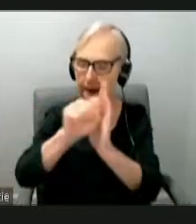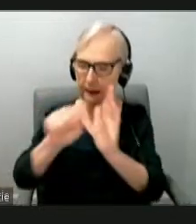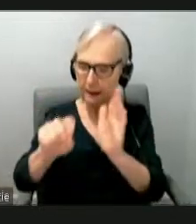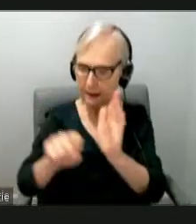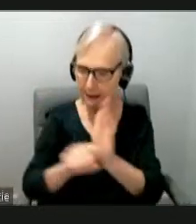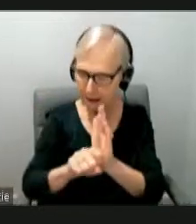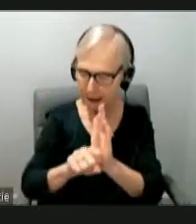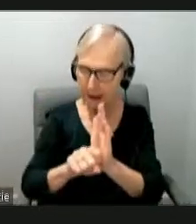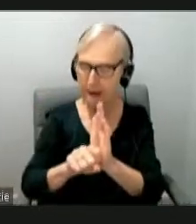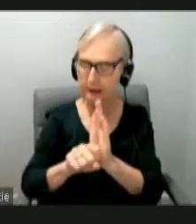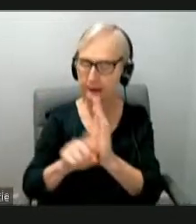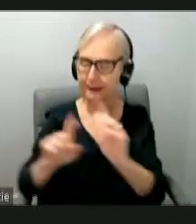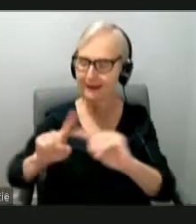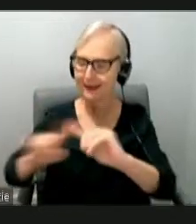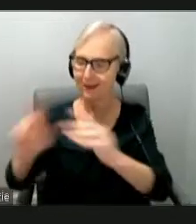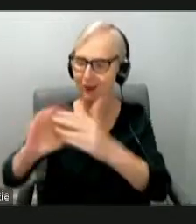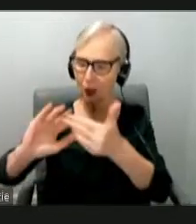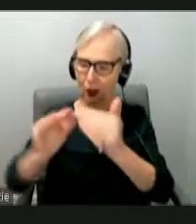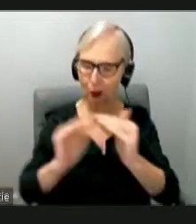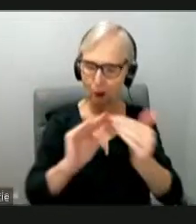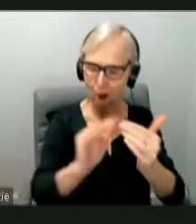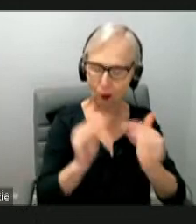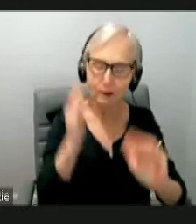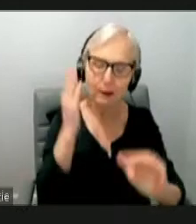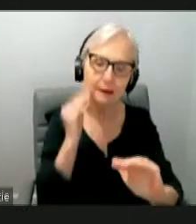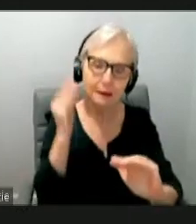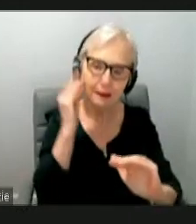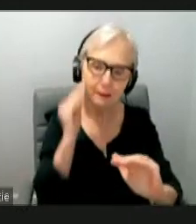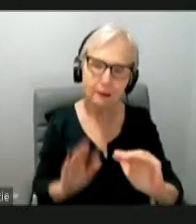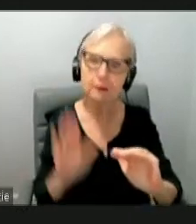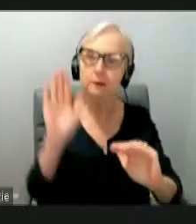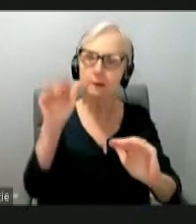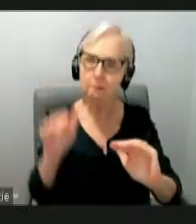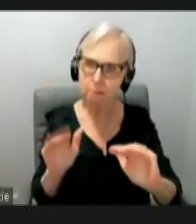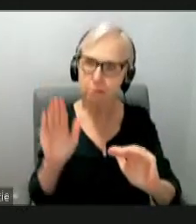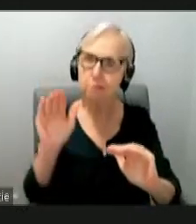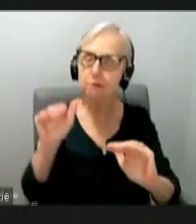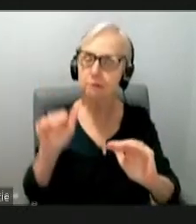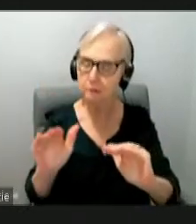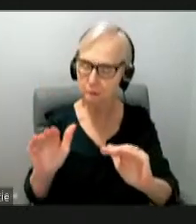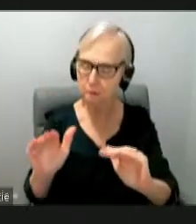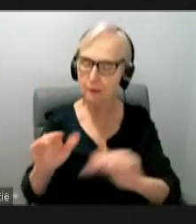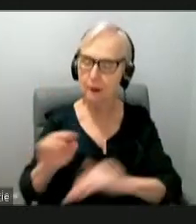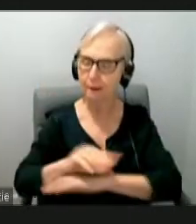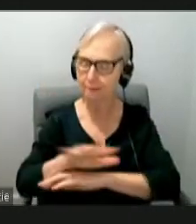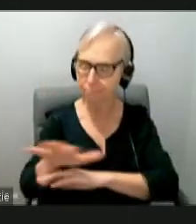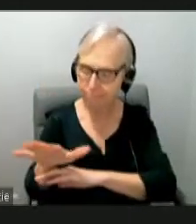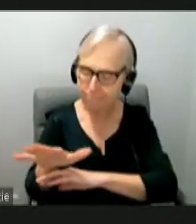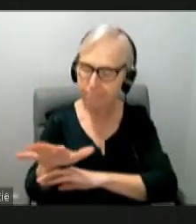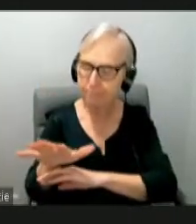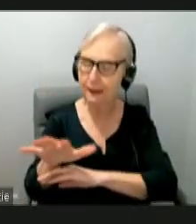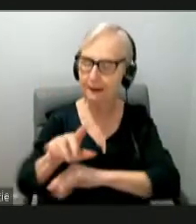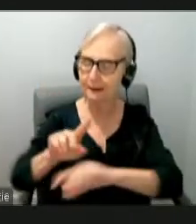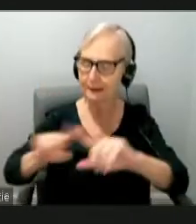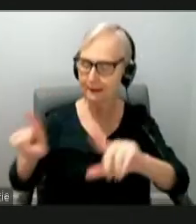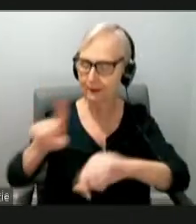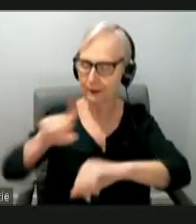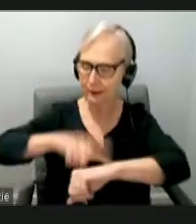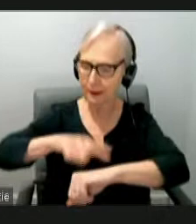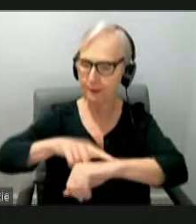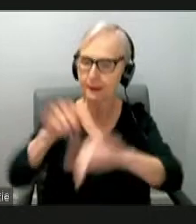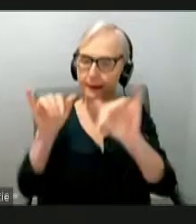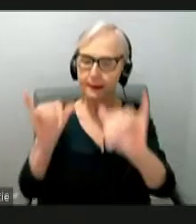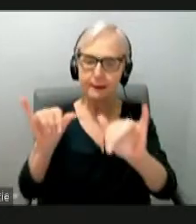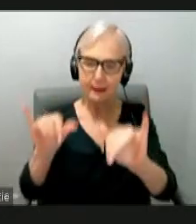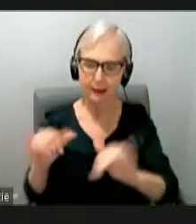the pandemic, different communities in Colorado have experienced peaks and valleys in transmission at different times. And that's certainly the case today,